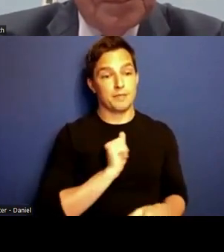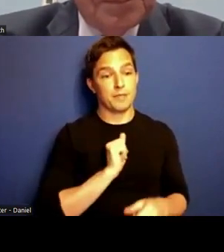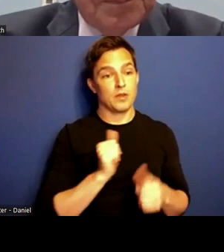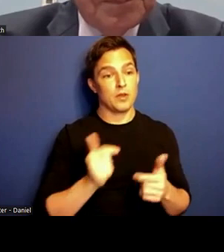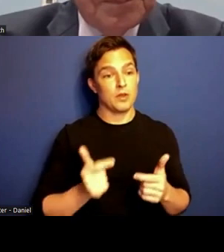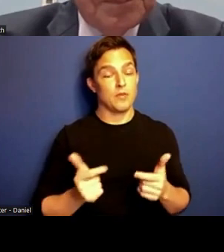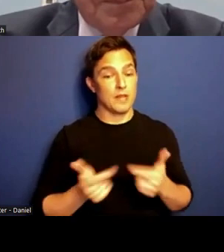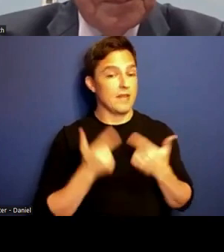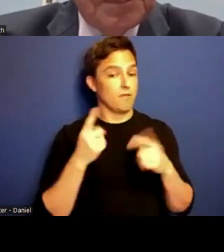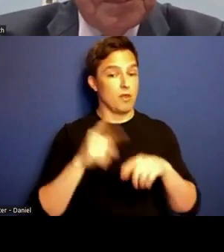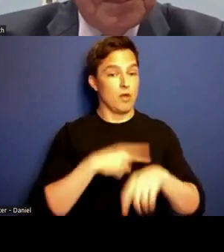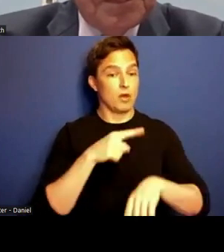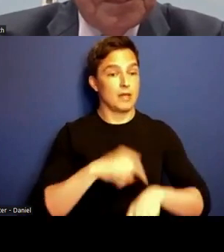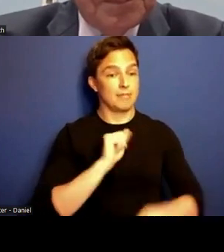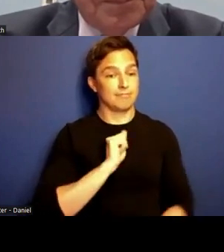long time,